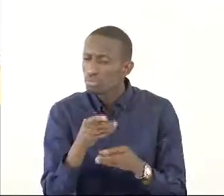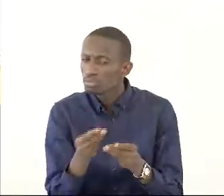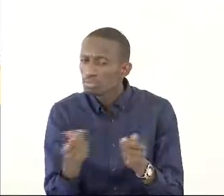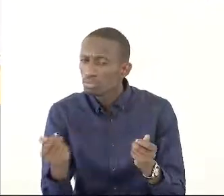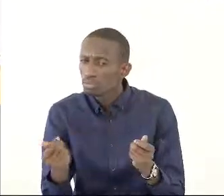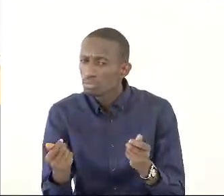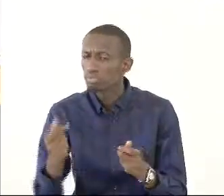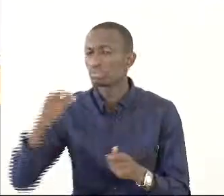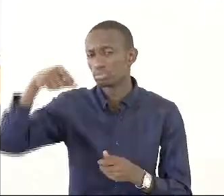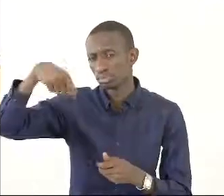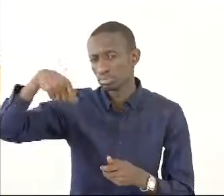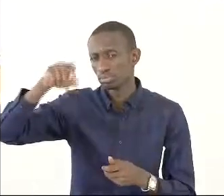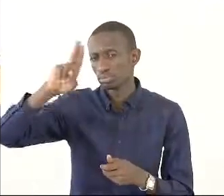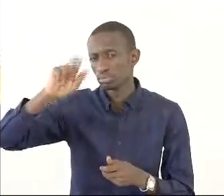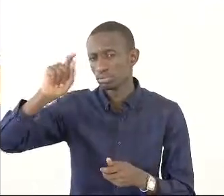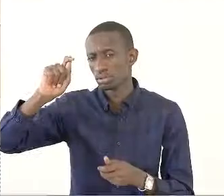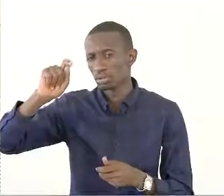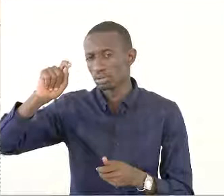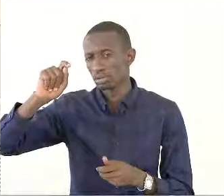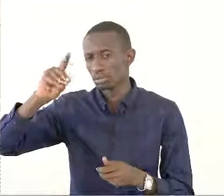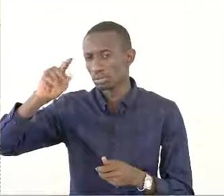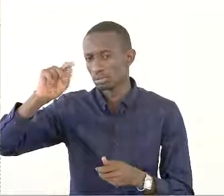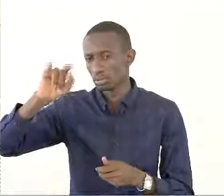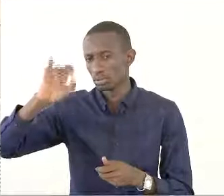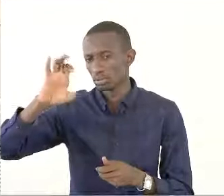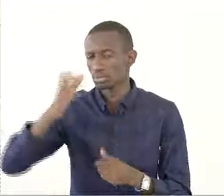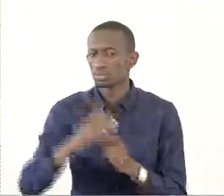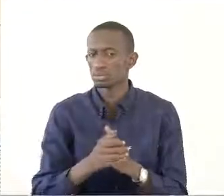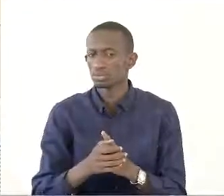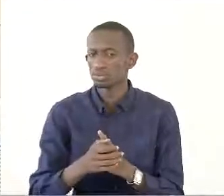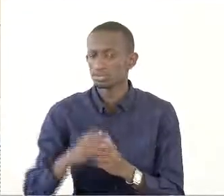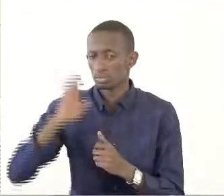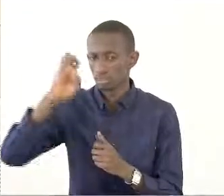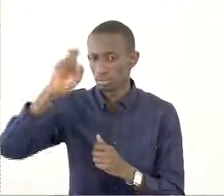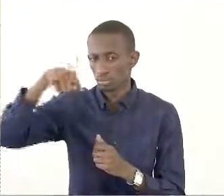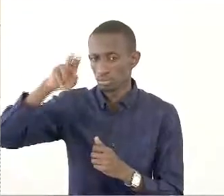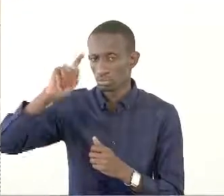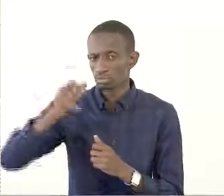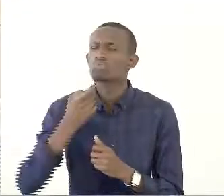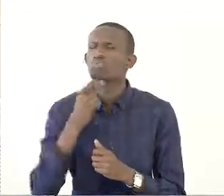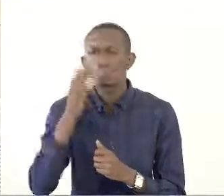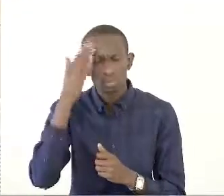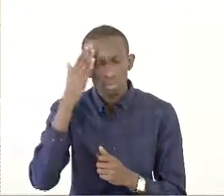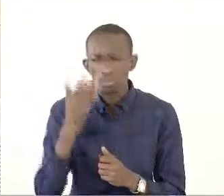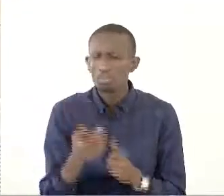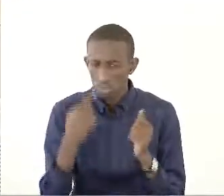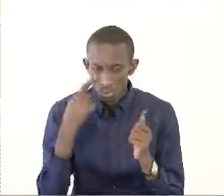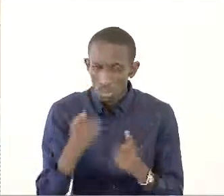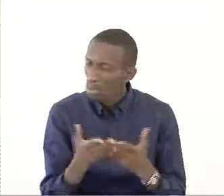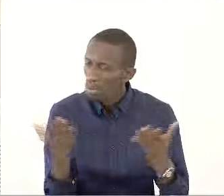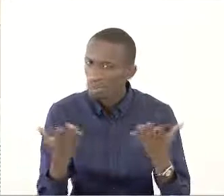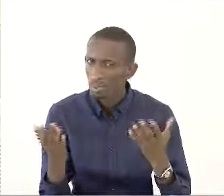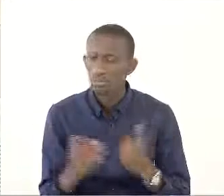equation, and after plotting your equation on a graph, you need to see where the parabola